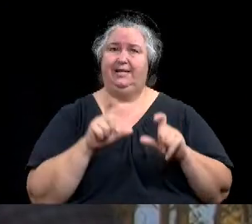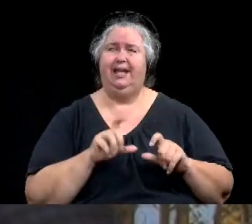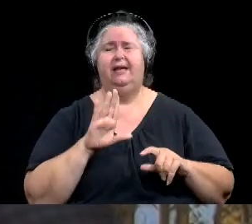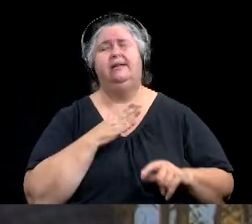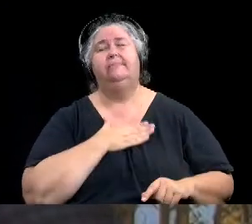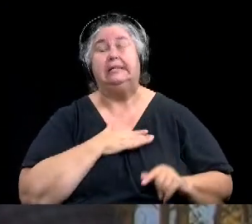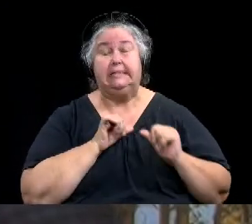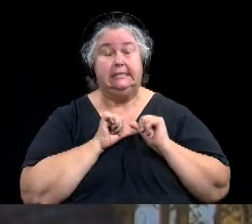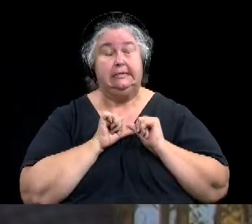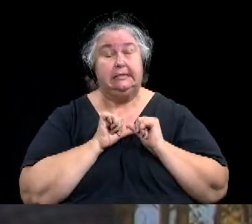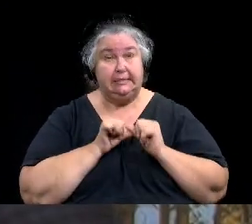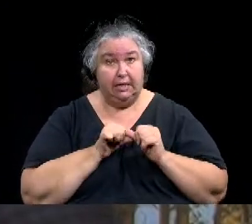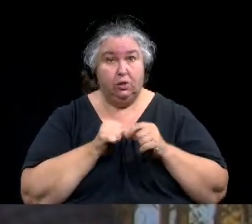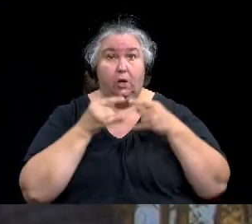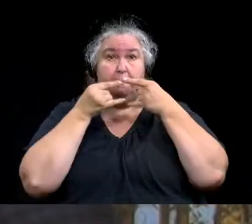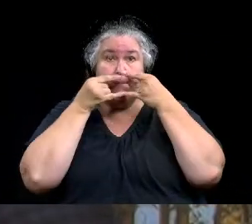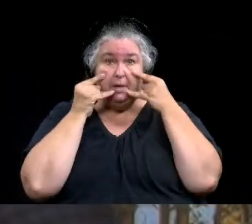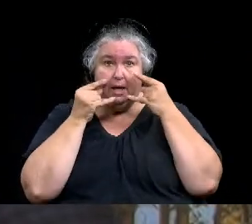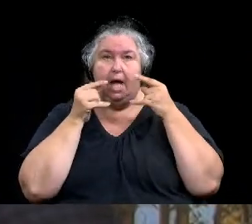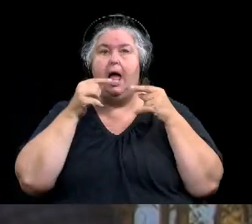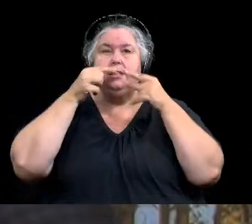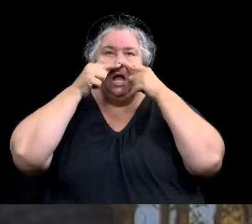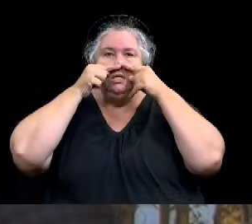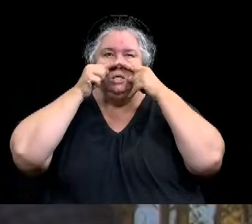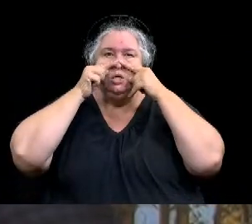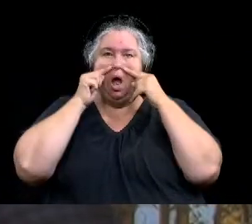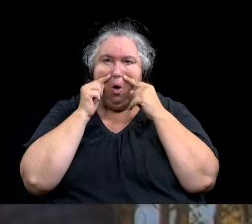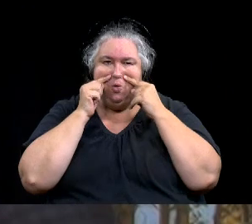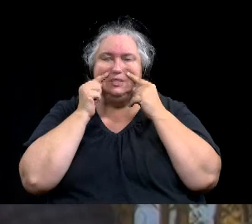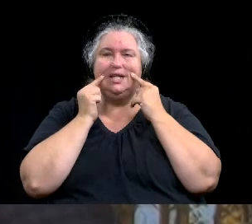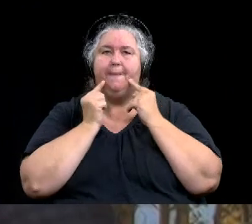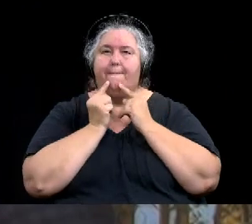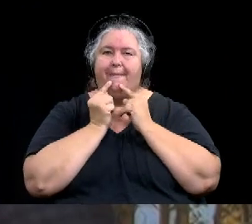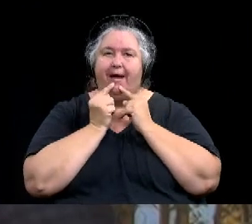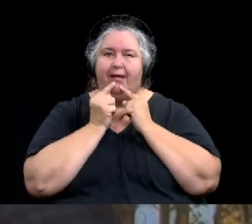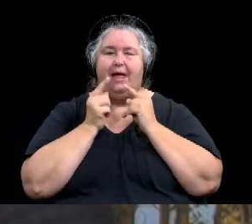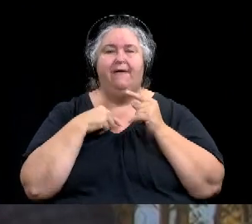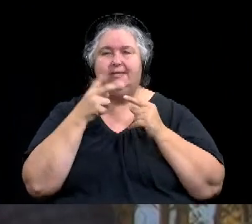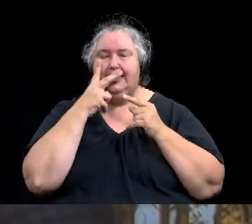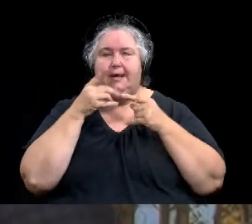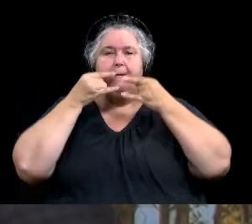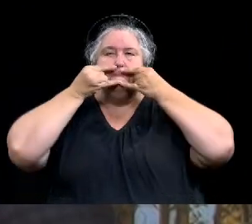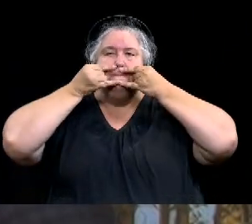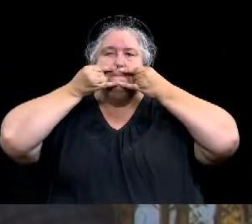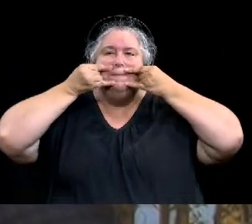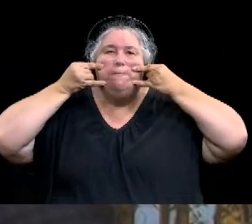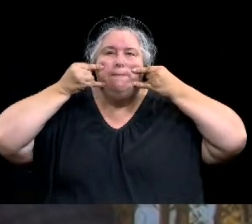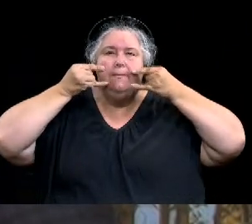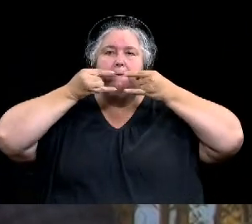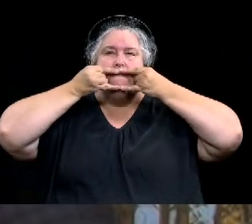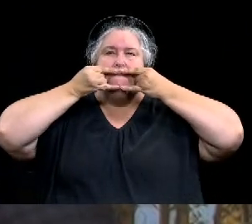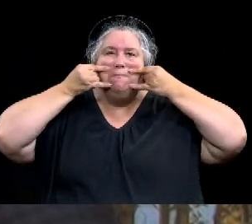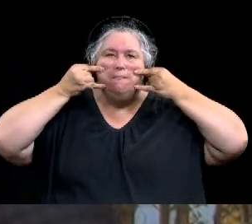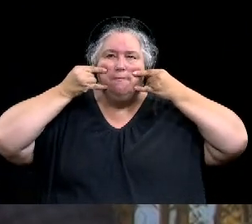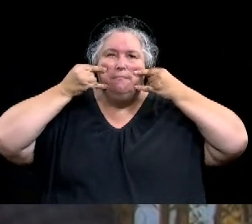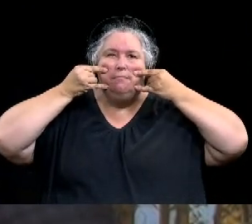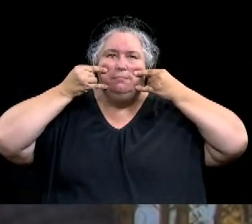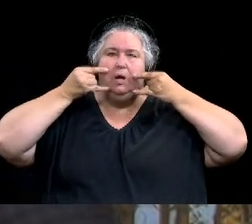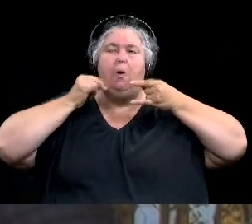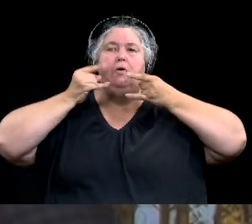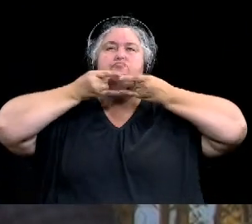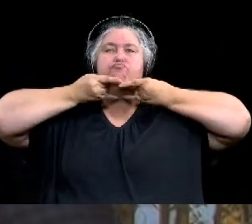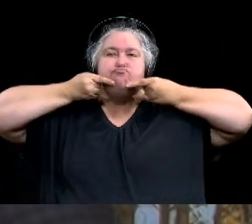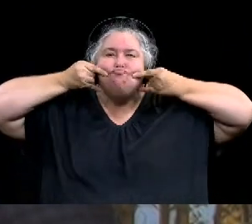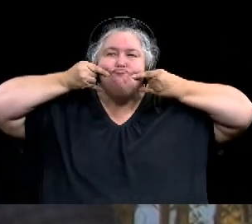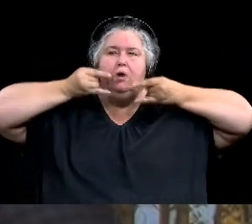mask, wear it over your nose and mouth when you're in public. I see way too many people walking around with their masks around their chin or just covering